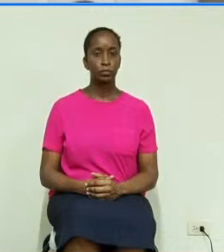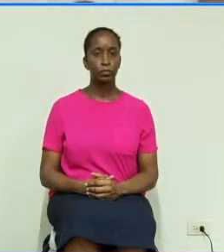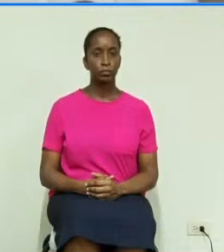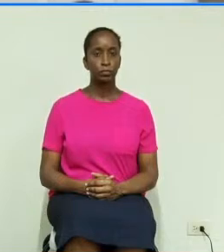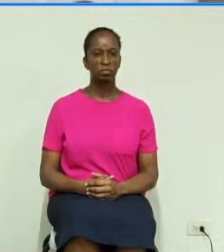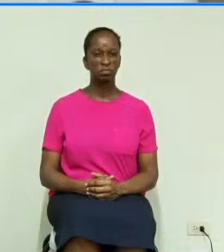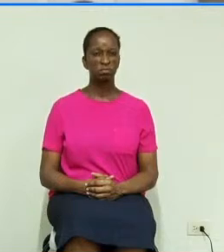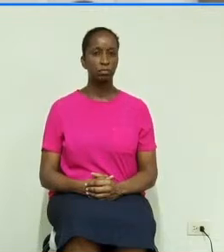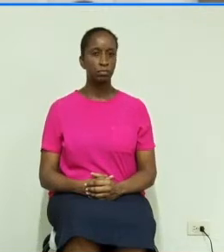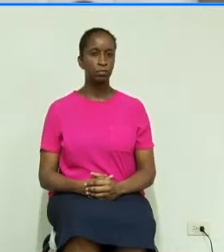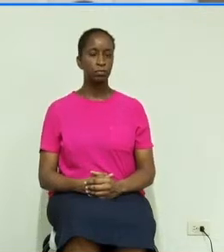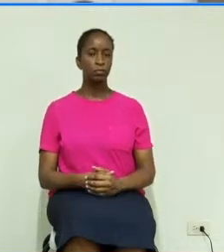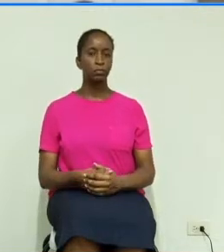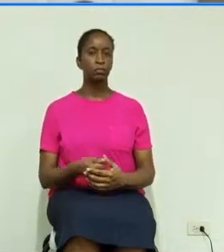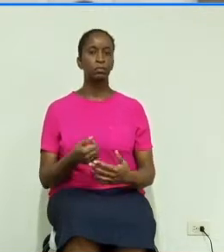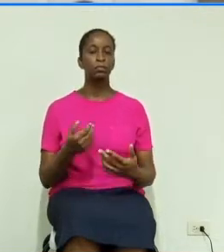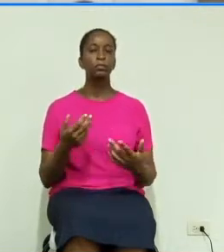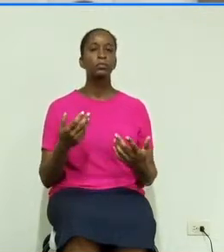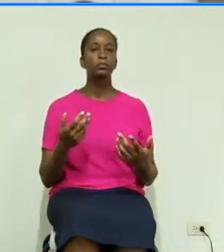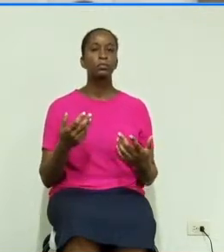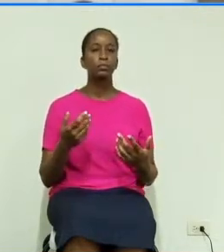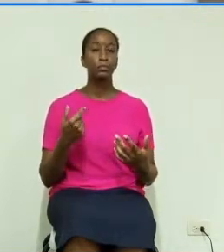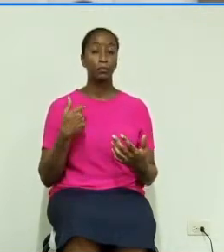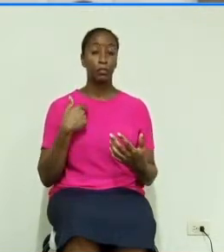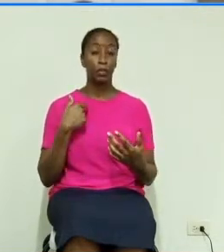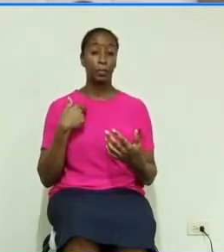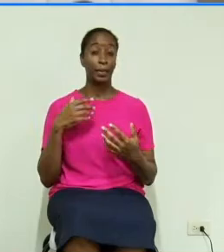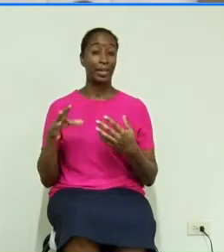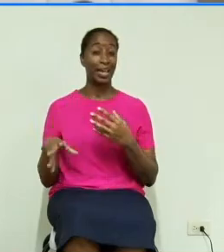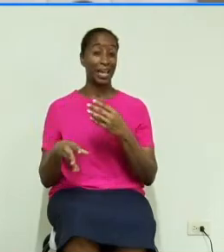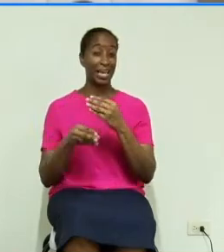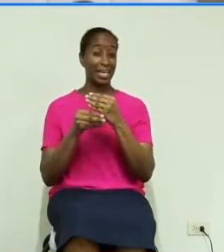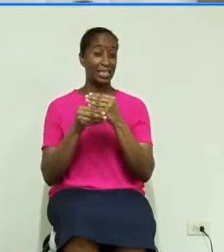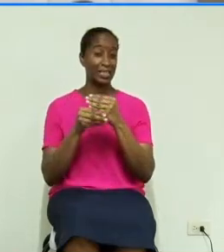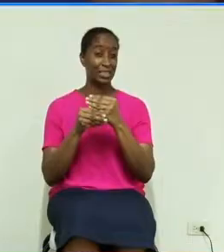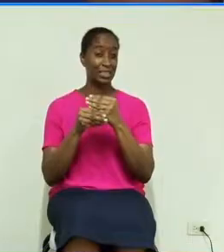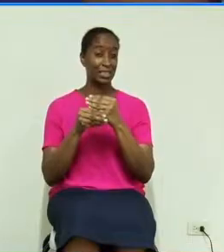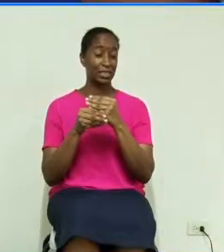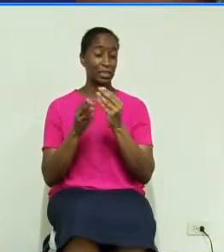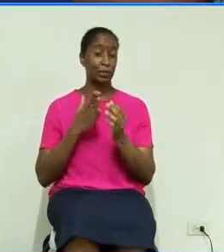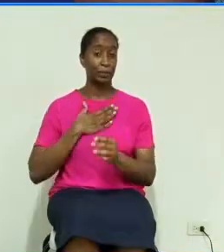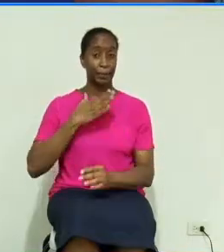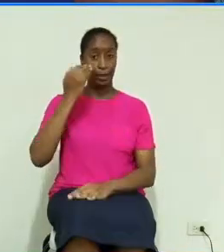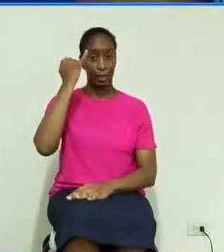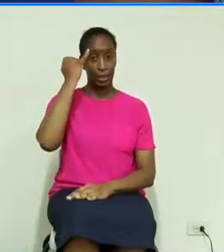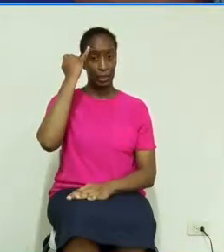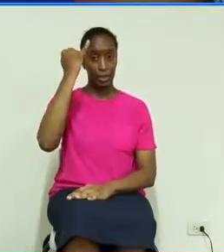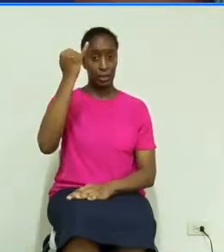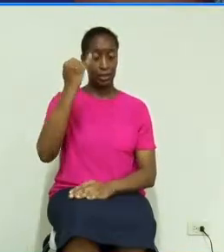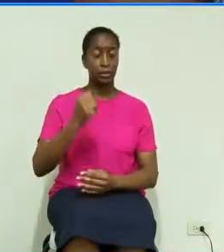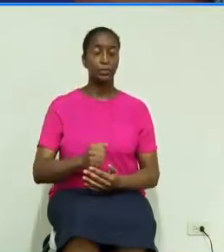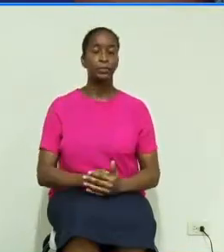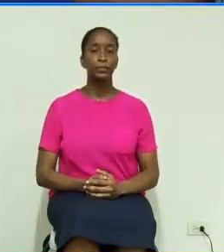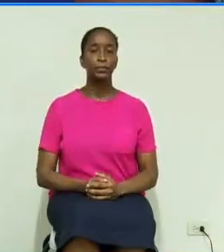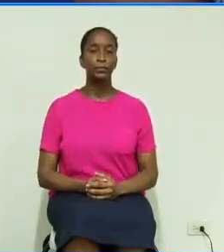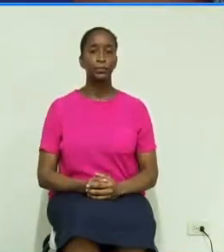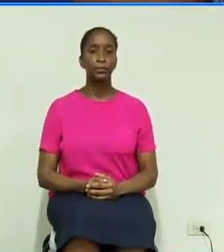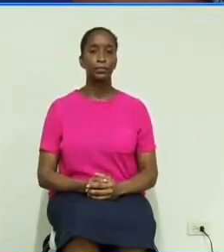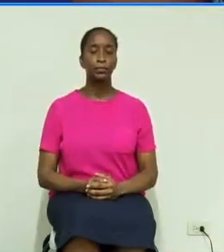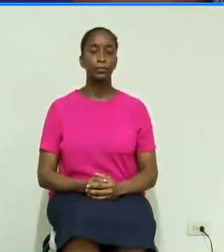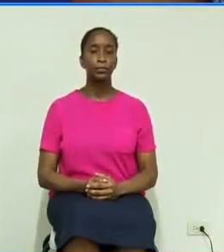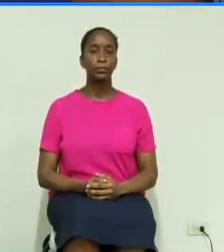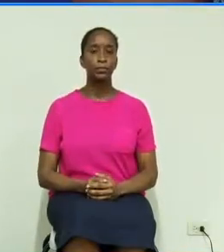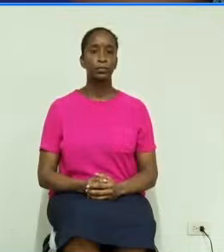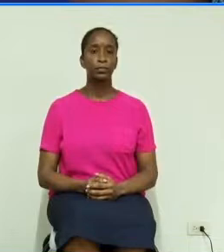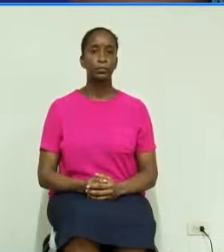add my voice on that question, the second question. And that is to say, why wouldn't you want to have